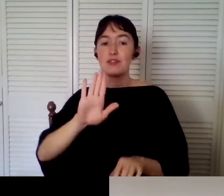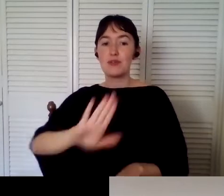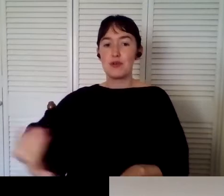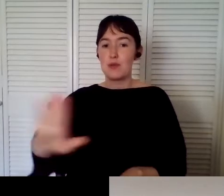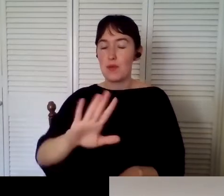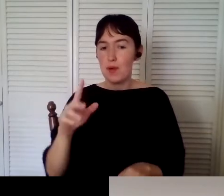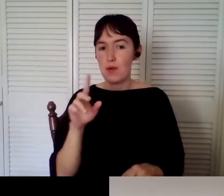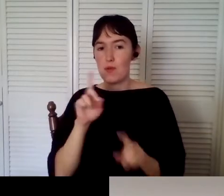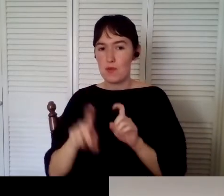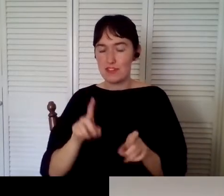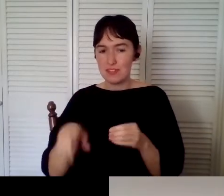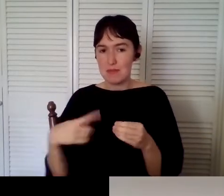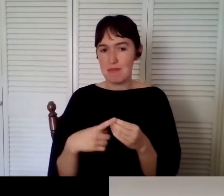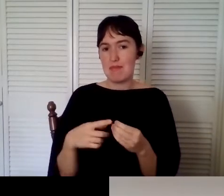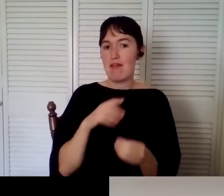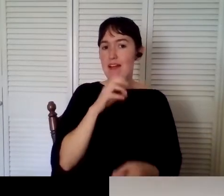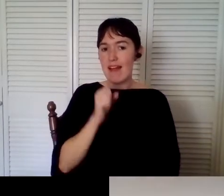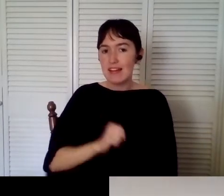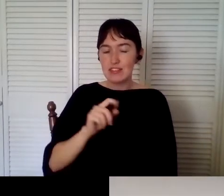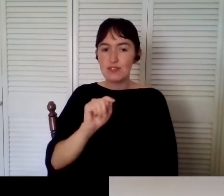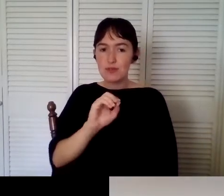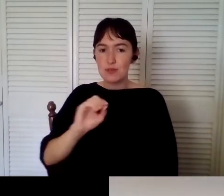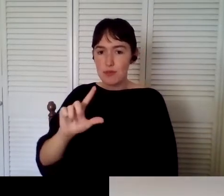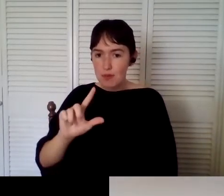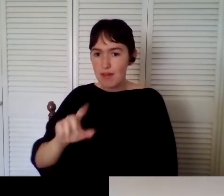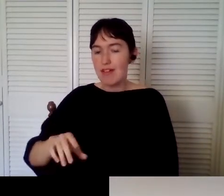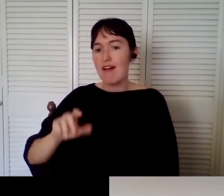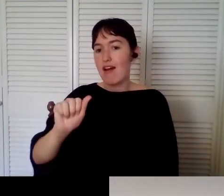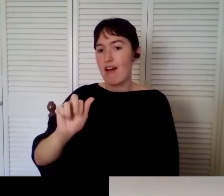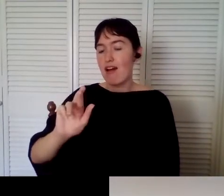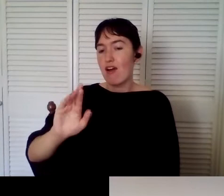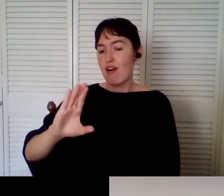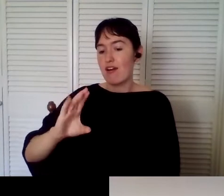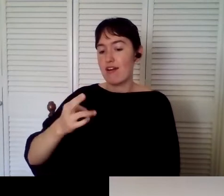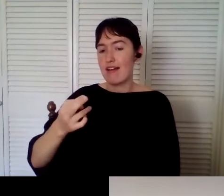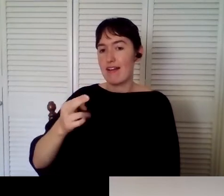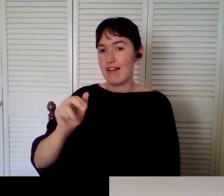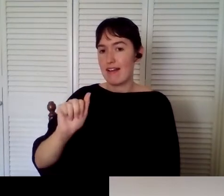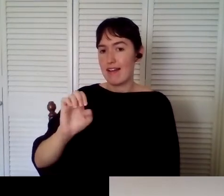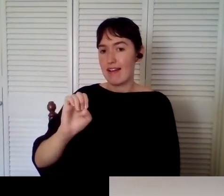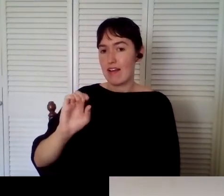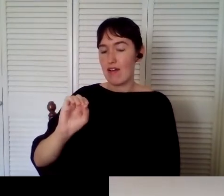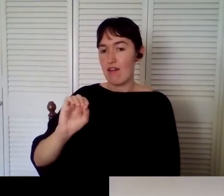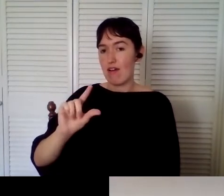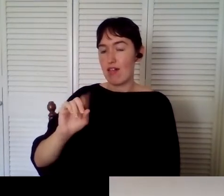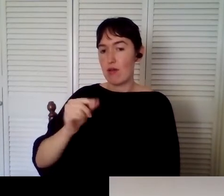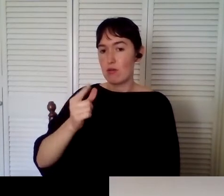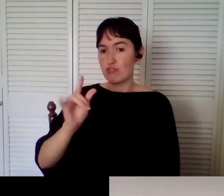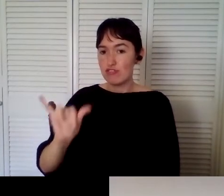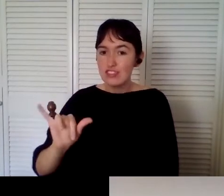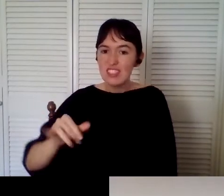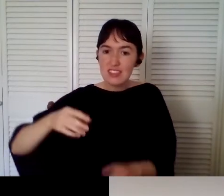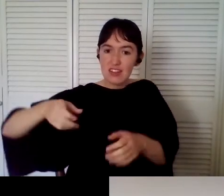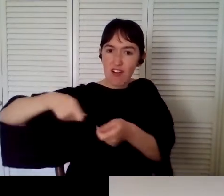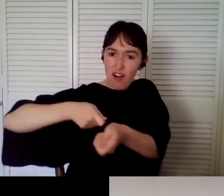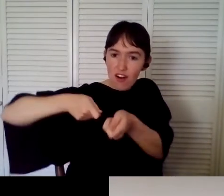tool archaeology and what being an archaeologist is all about. And also maybe if you want to talk about atlatl and what the heck that even